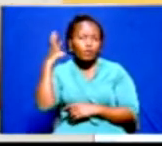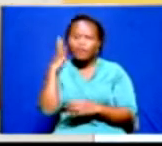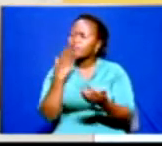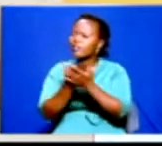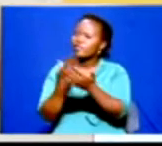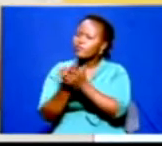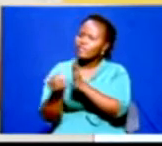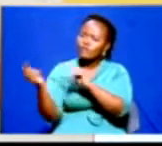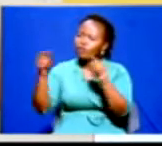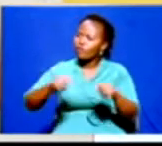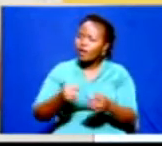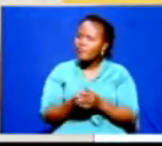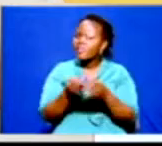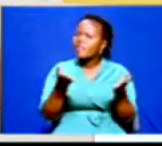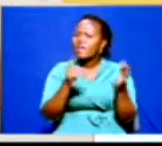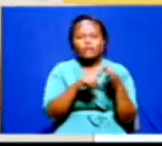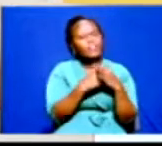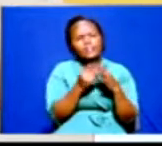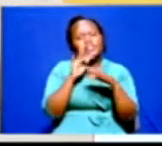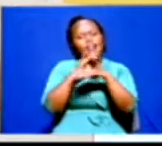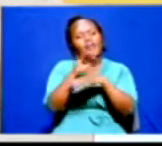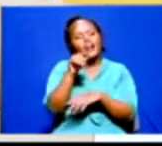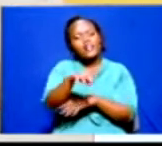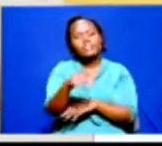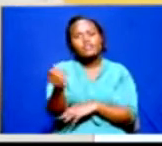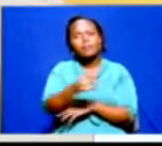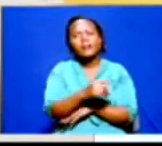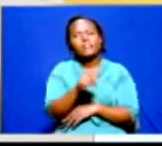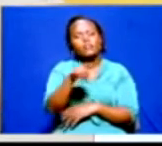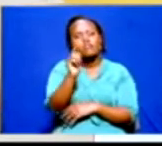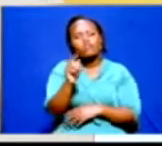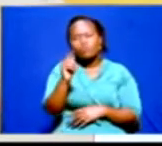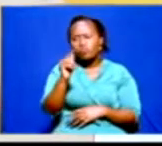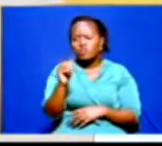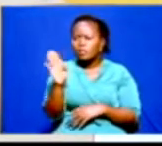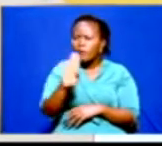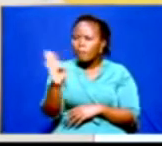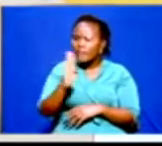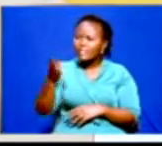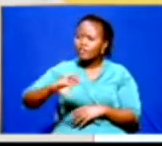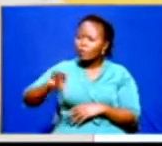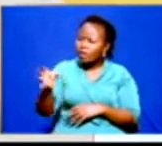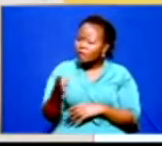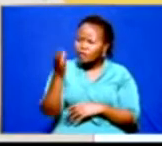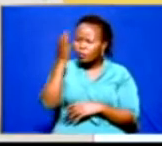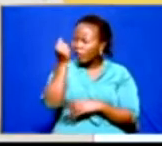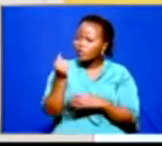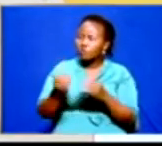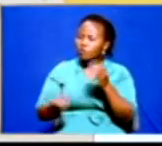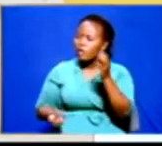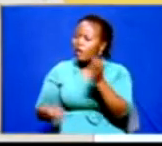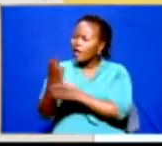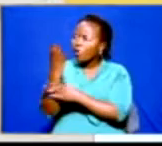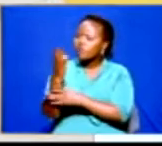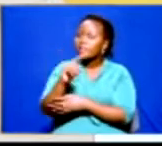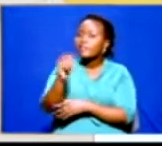Let's start here. Earlier this month, you were in Chemolingo, Tiati constituency in Baringo, to sort of set up or launch the Kenya